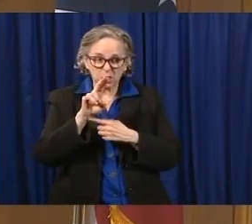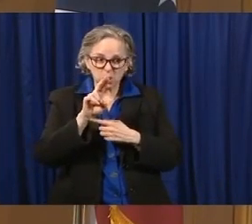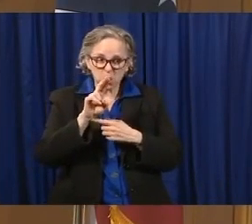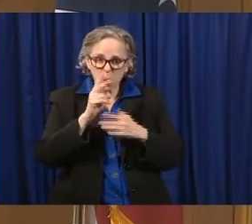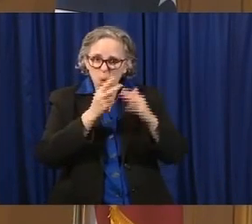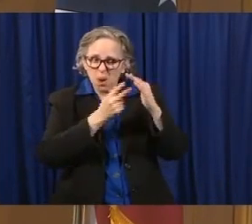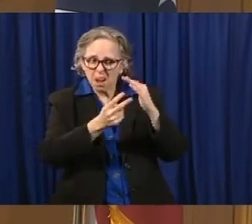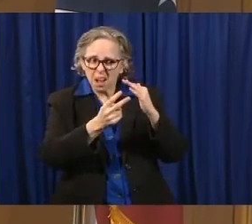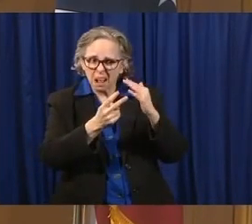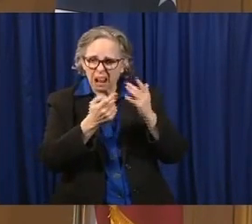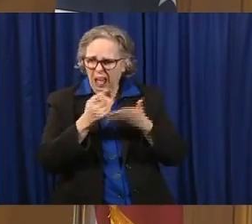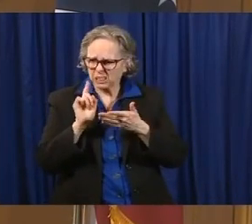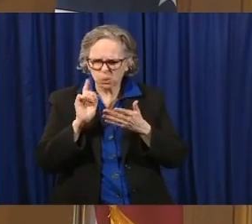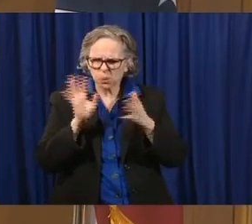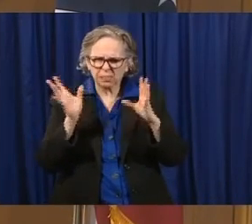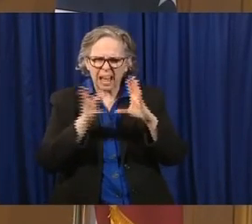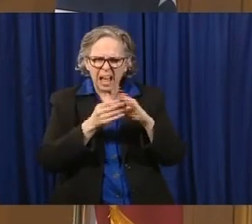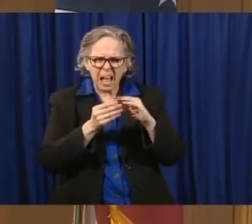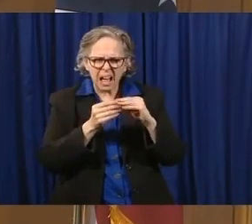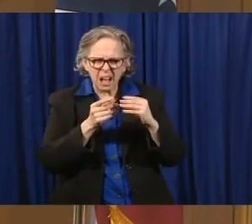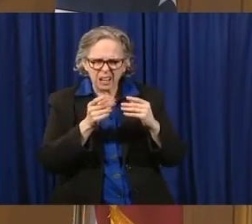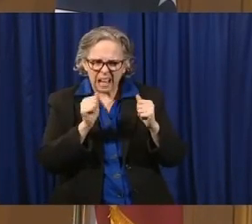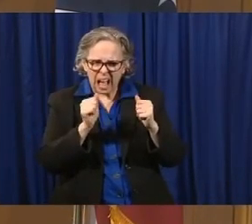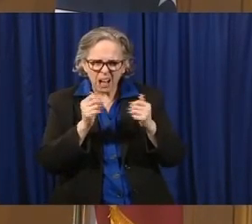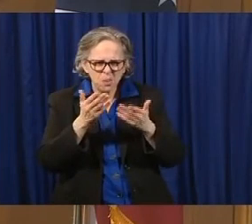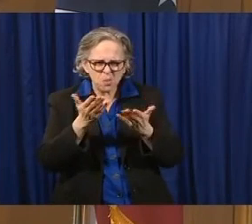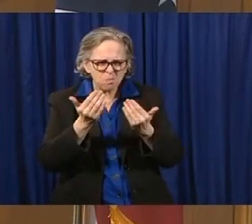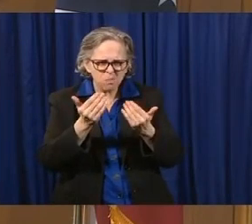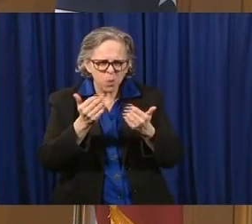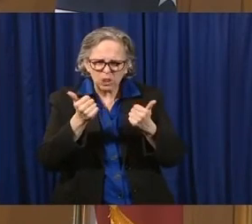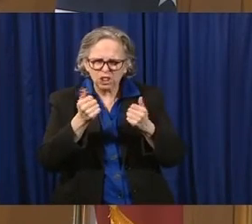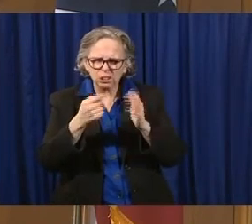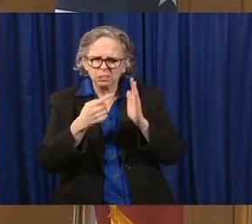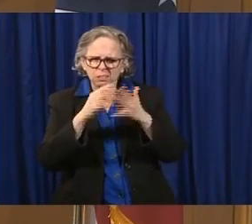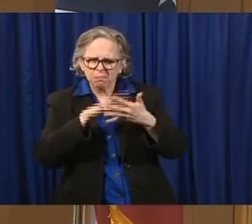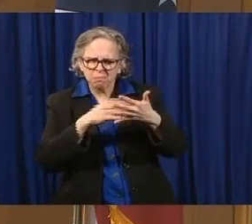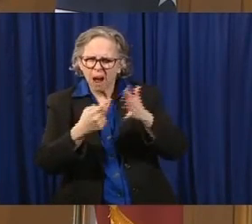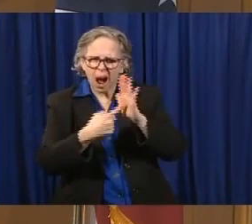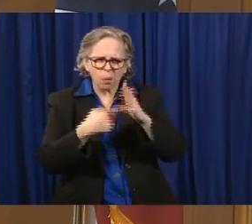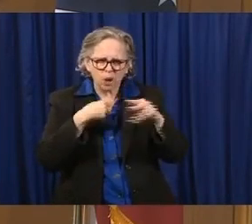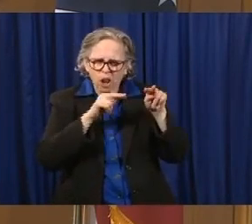what kind of modeling you're looking at and whether you still believe we're going to peak this weekend?